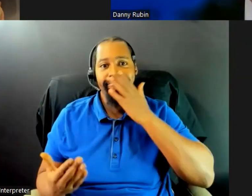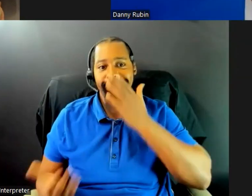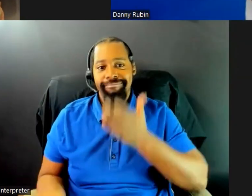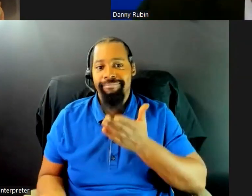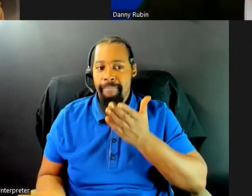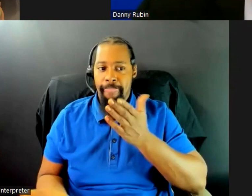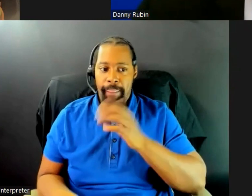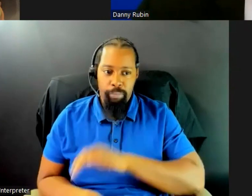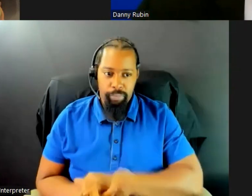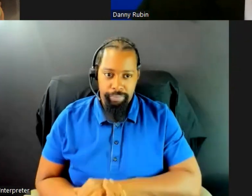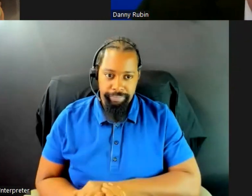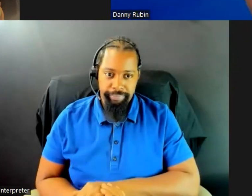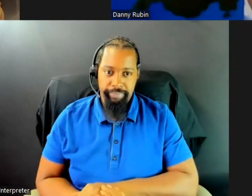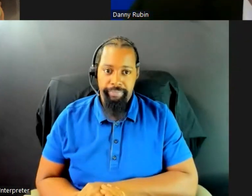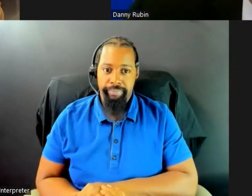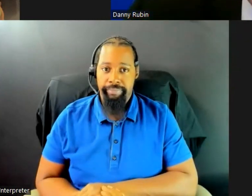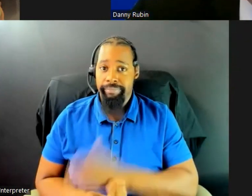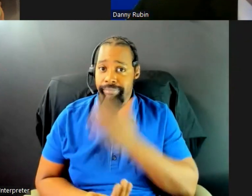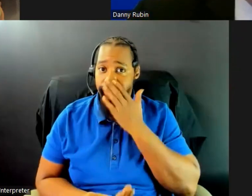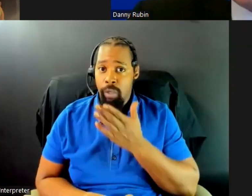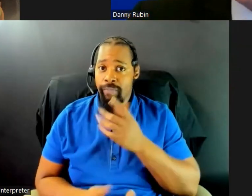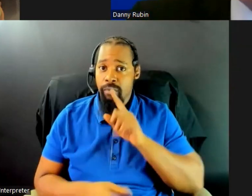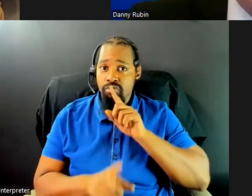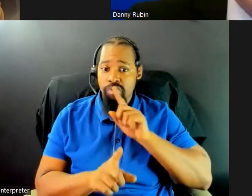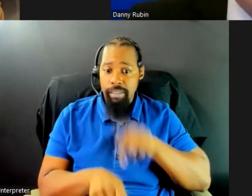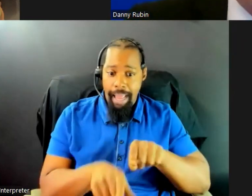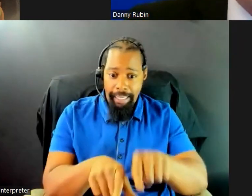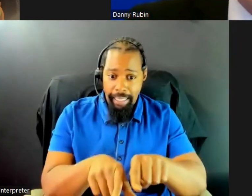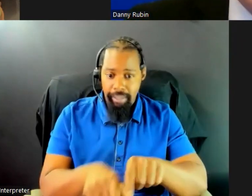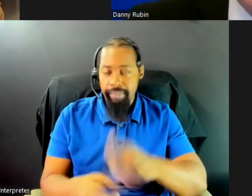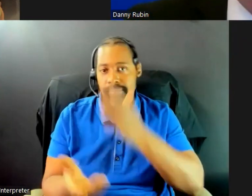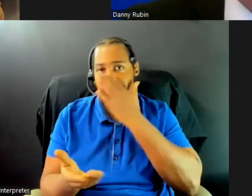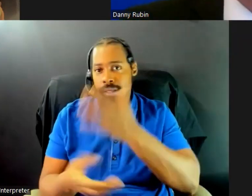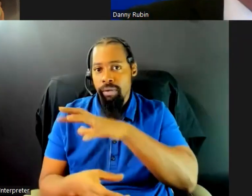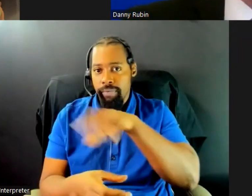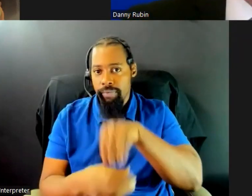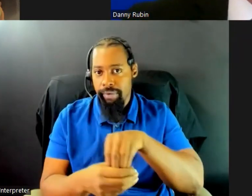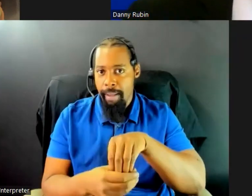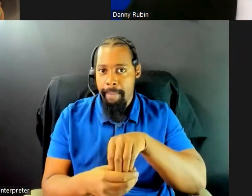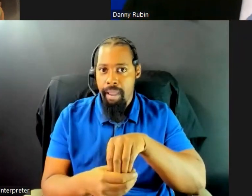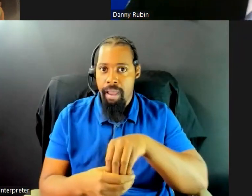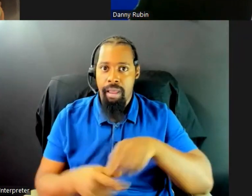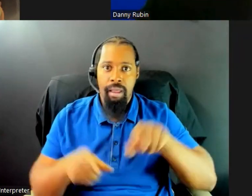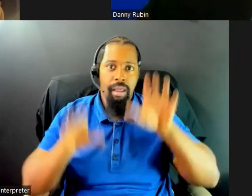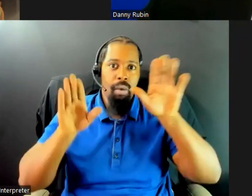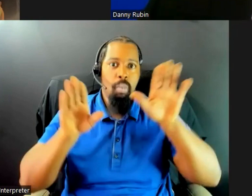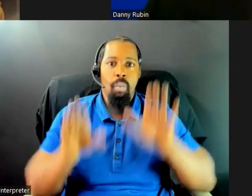chat. And I want to thank everybody for being here today. I thought this, again, such a wonderful discussion.